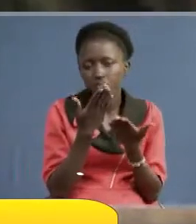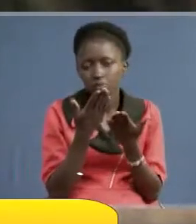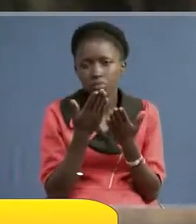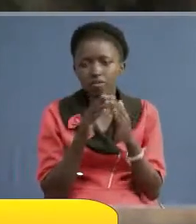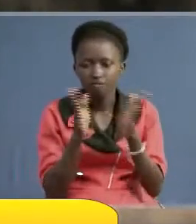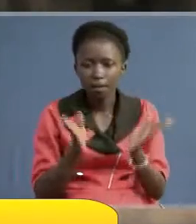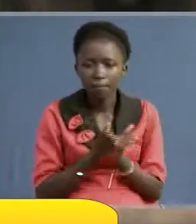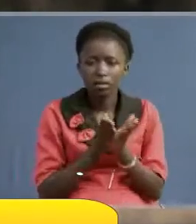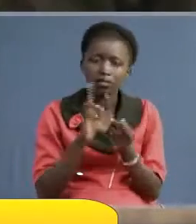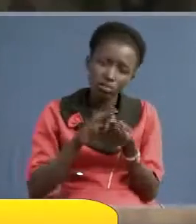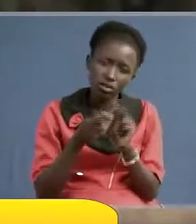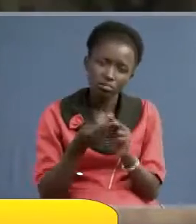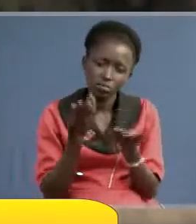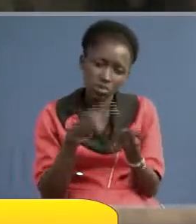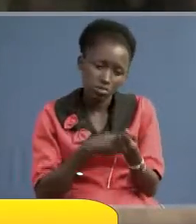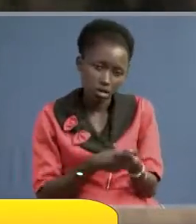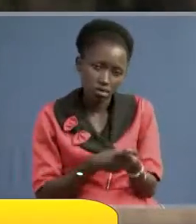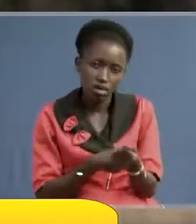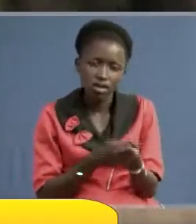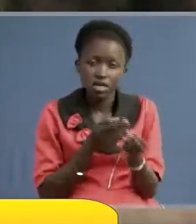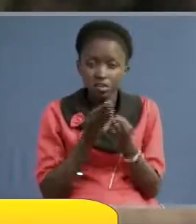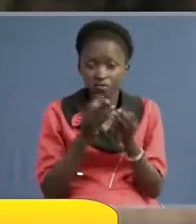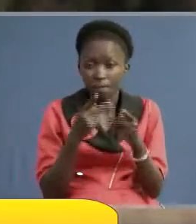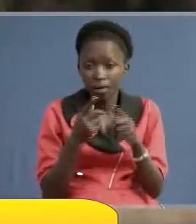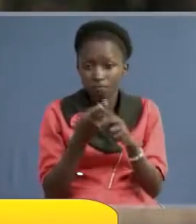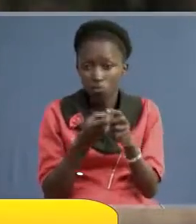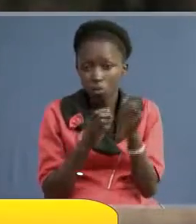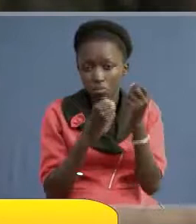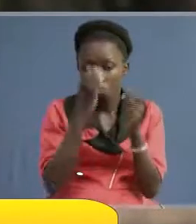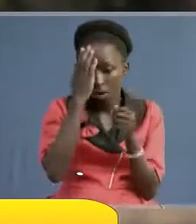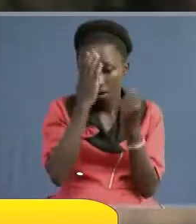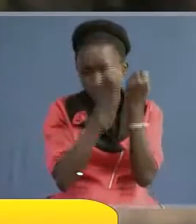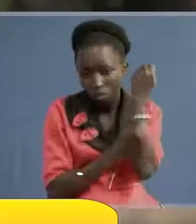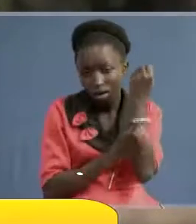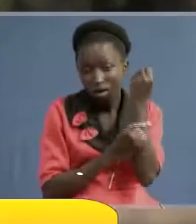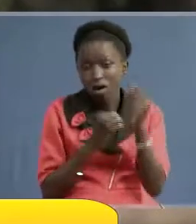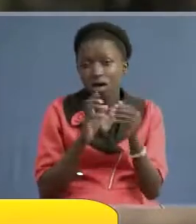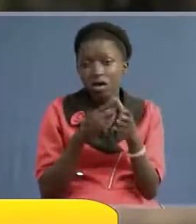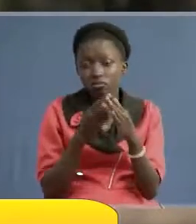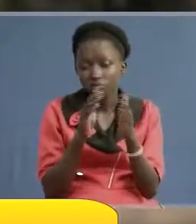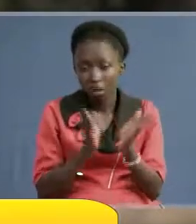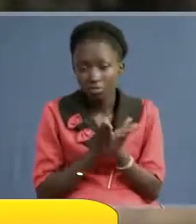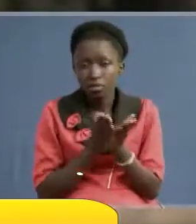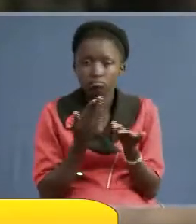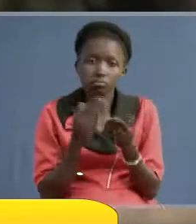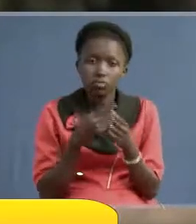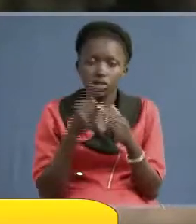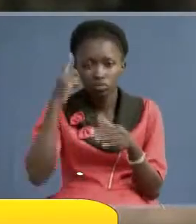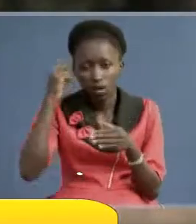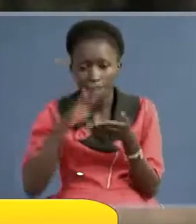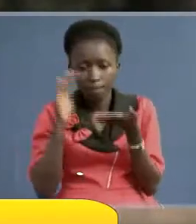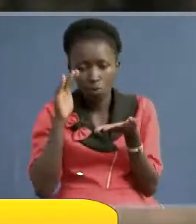background, relationship or drugs. If somebody is from a very humble background and maybe in dream more